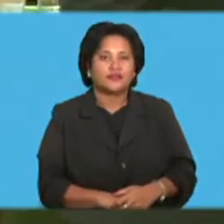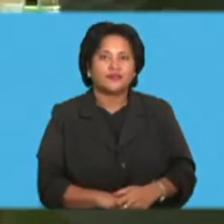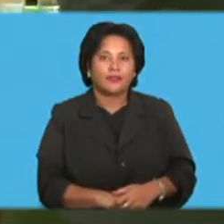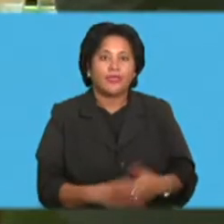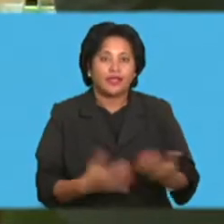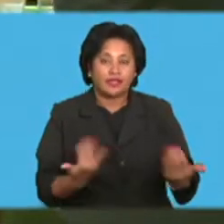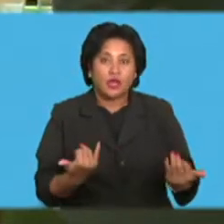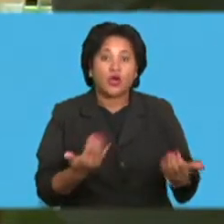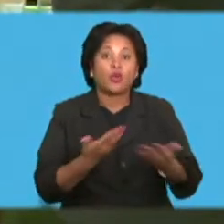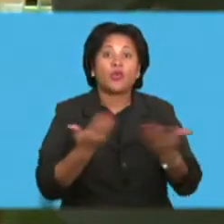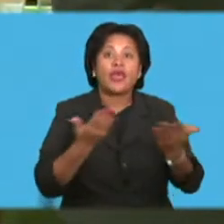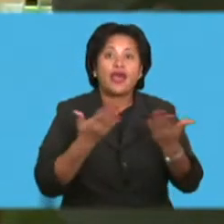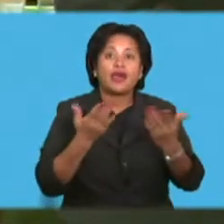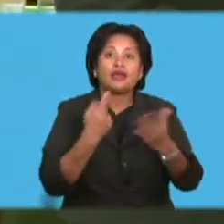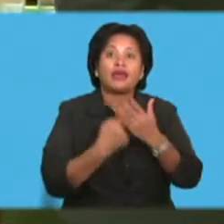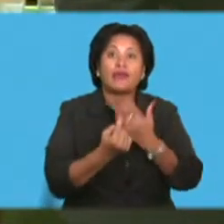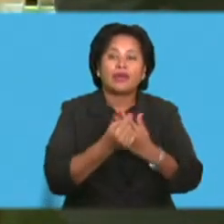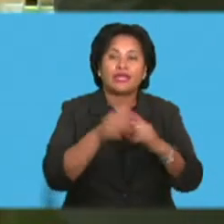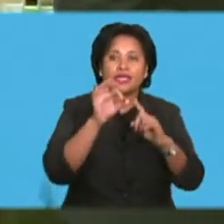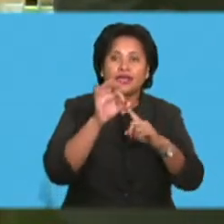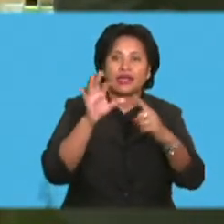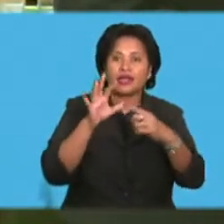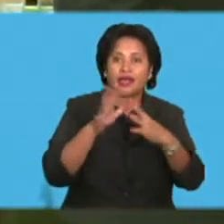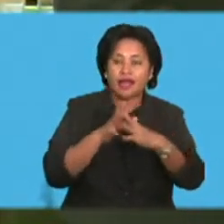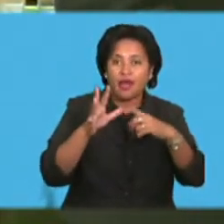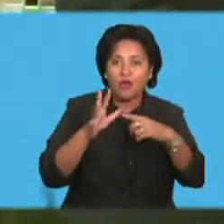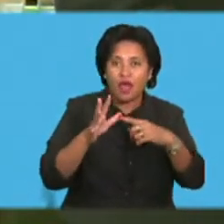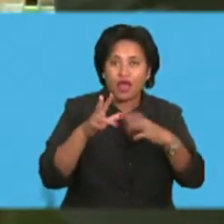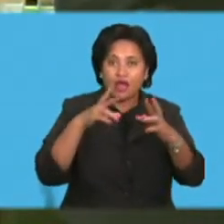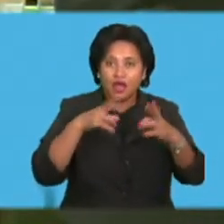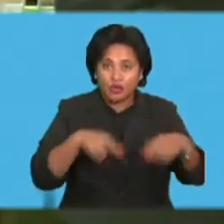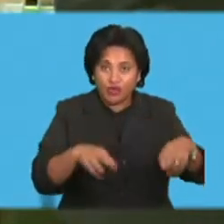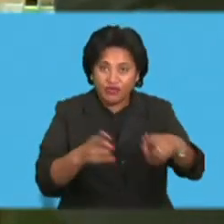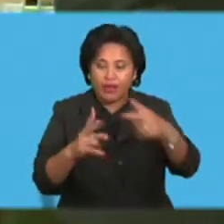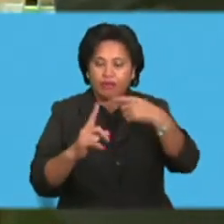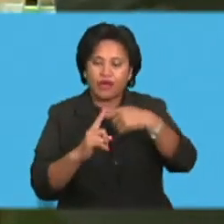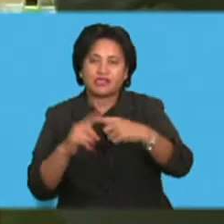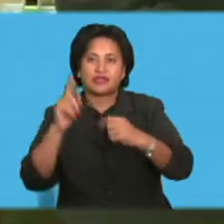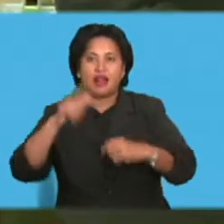precisely Qawa River, Labasa River, and